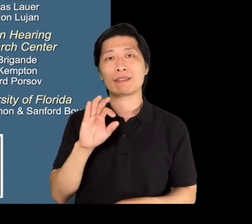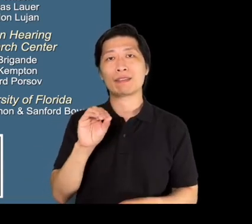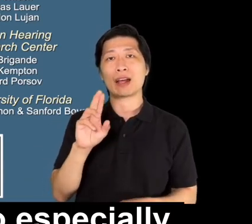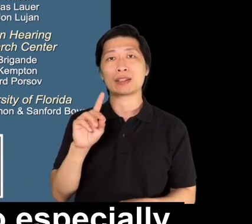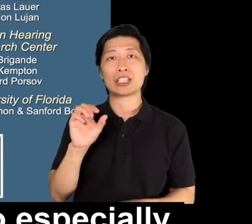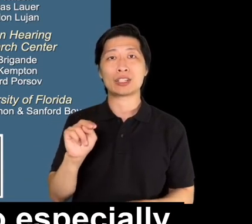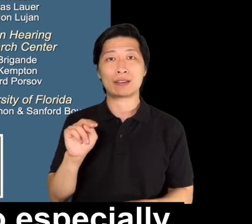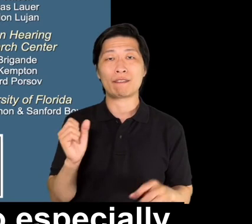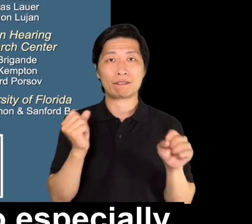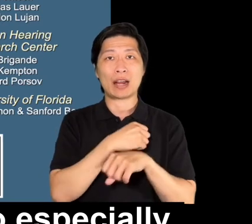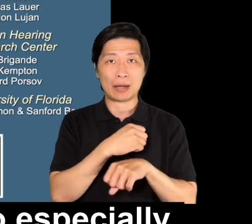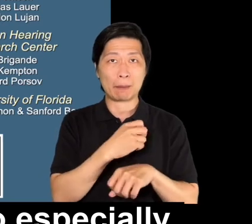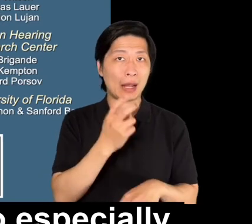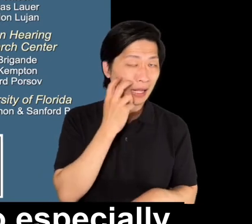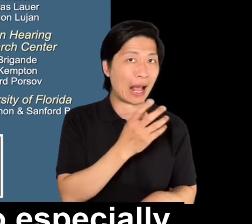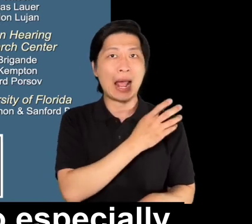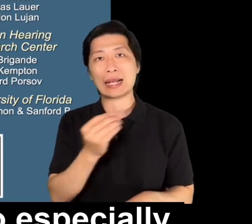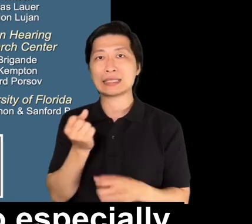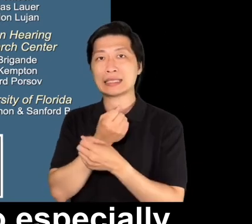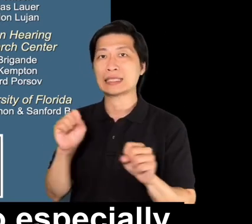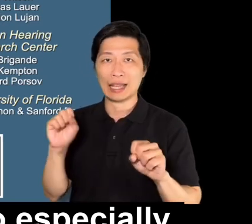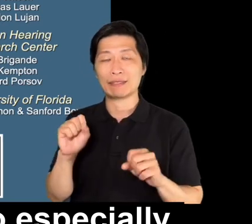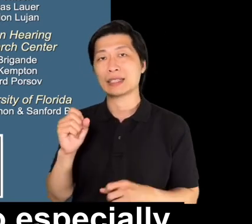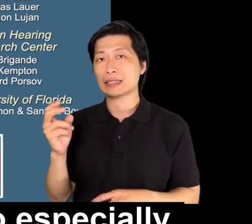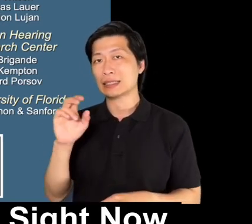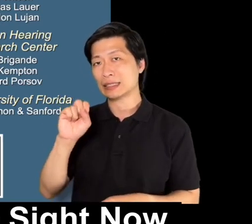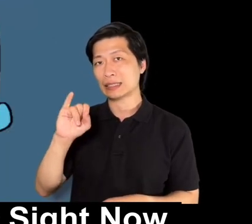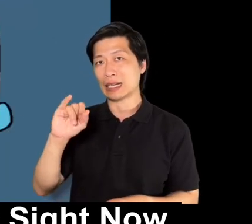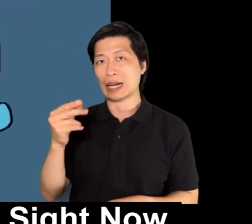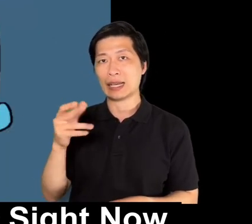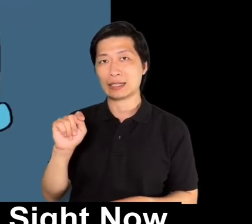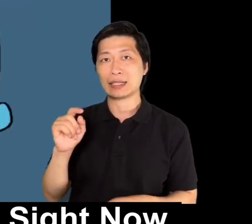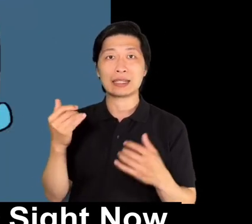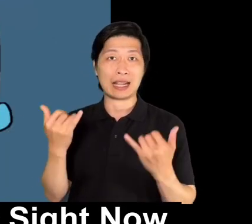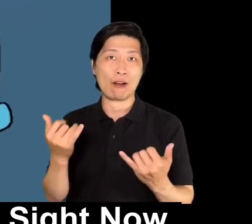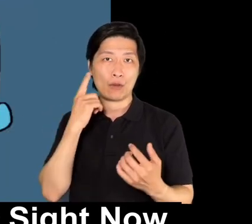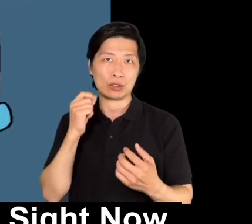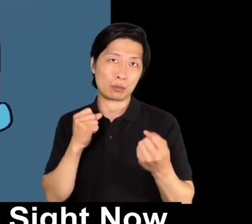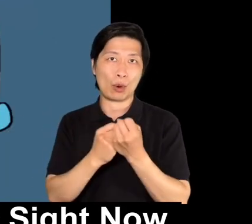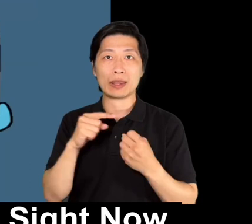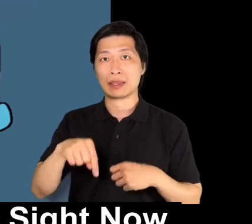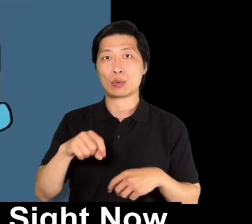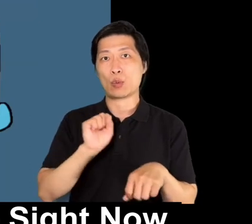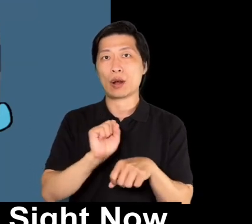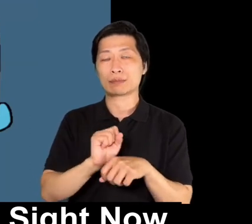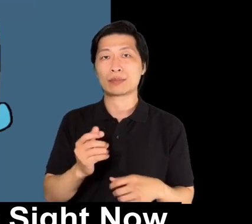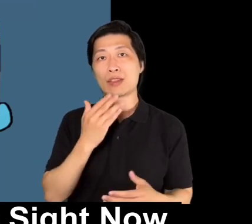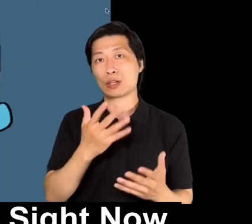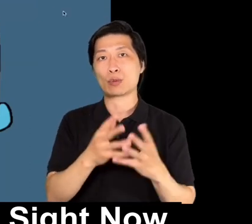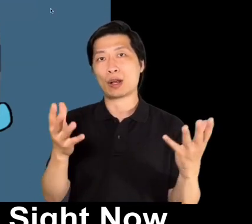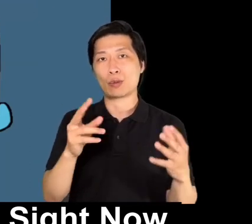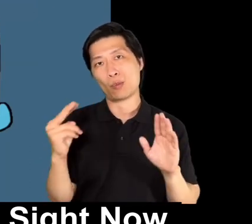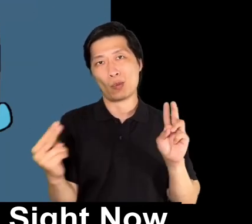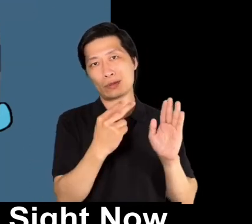Fighting Blindness and Safe Sight Now for supporting this work. So thank you very much for your